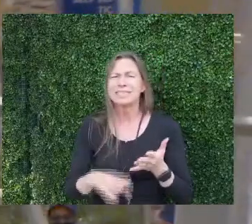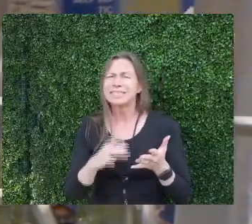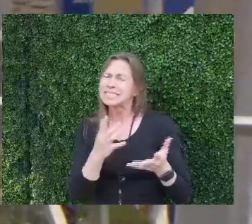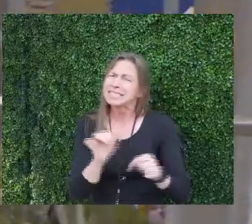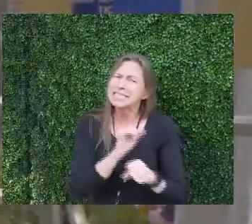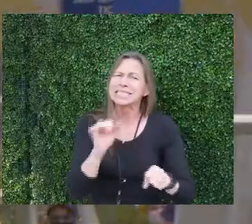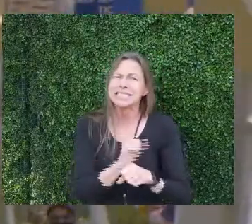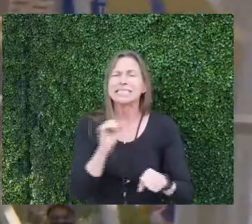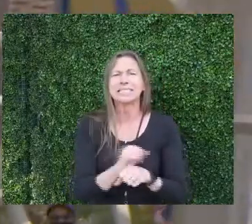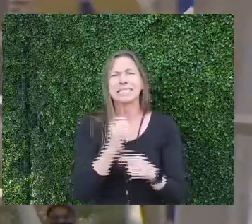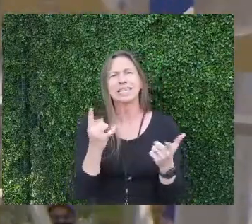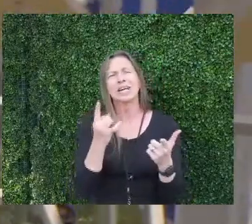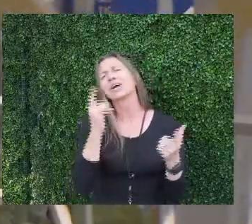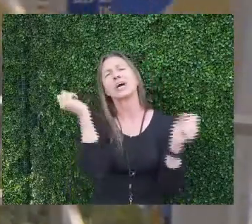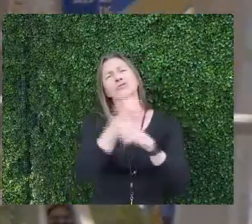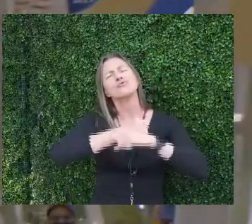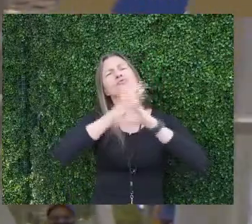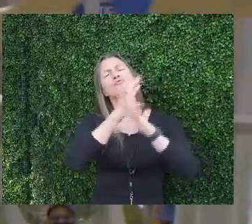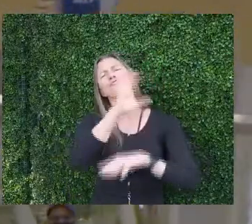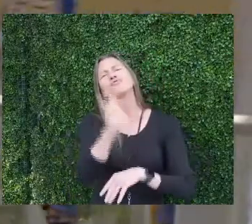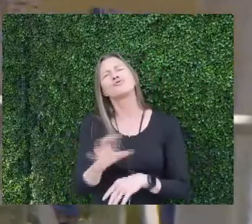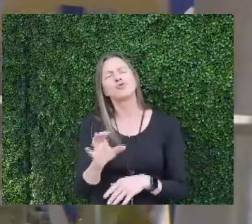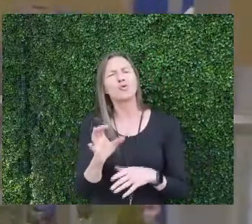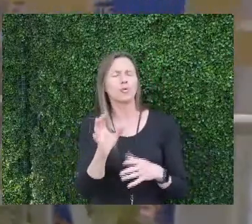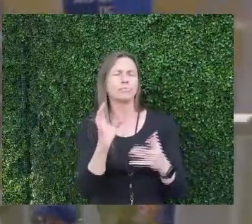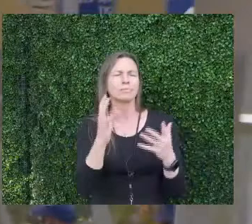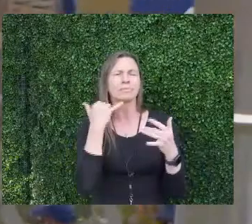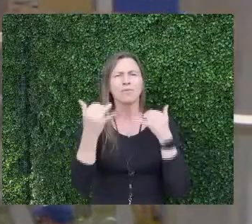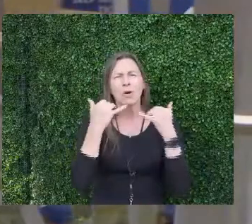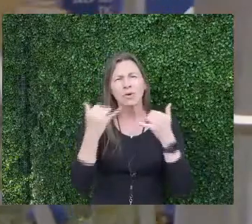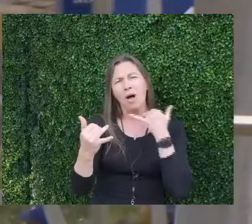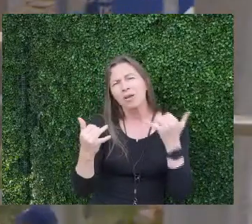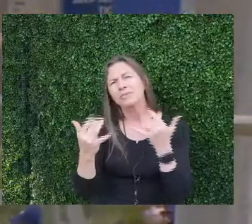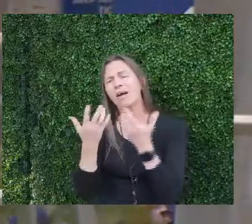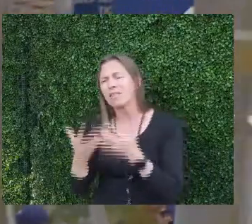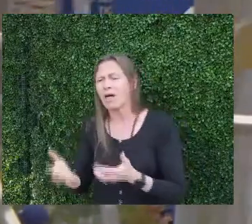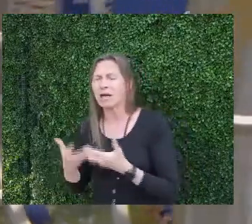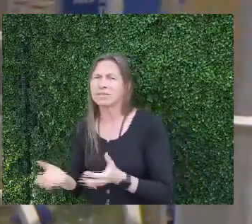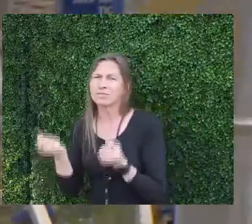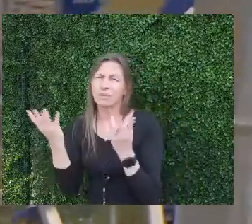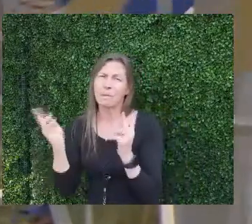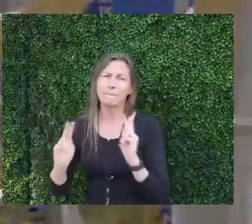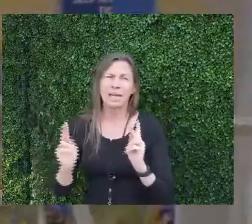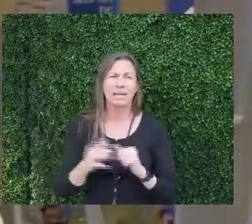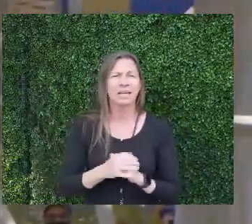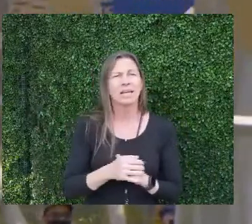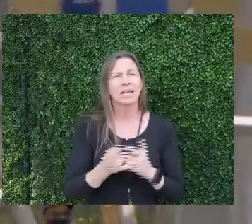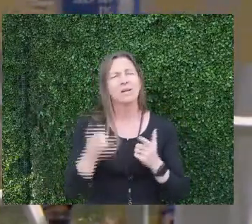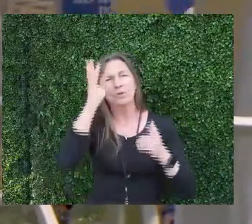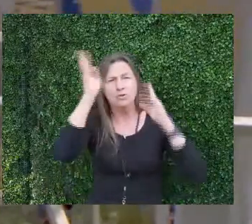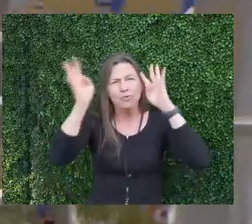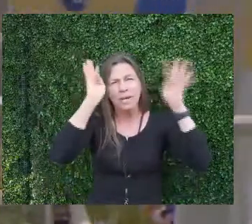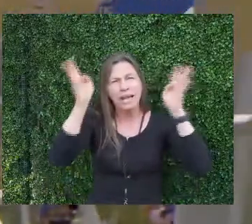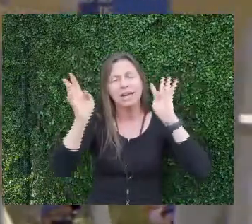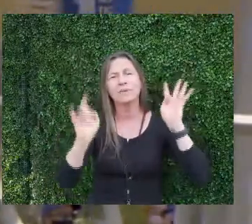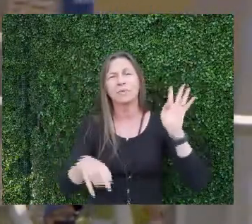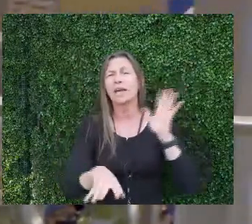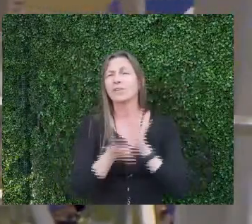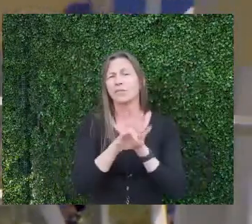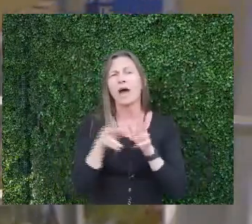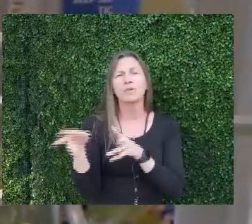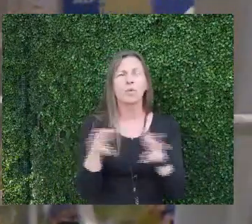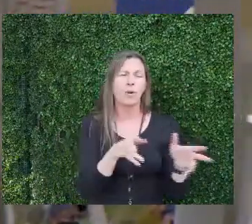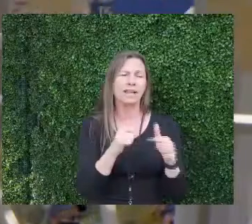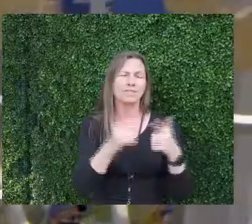isolation from many, loss for others. Businesses had to get creative, and we had to find new ways to just get through it all.